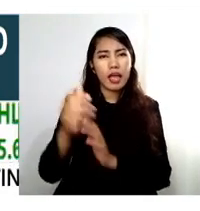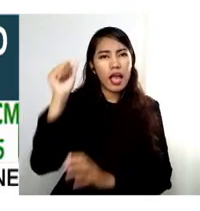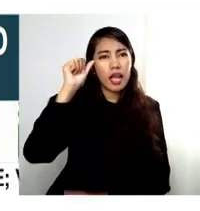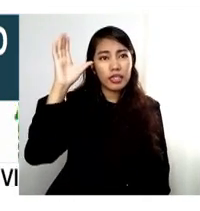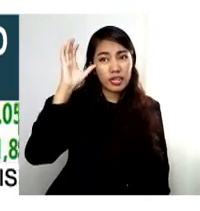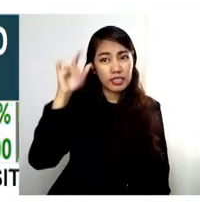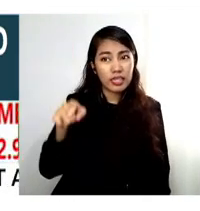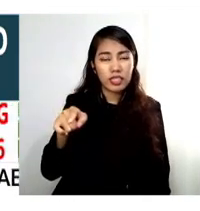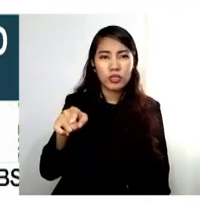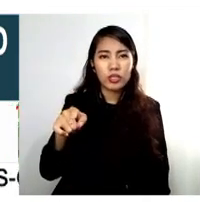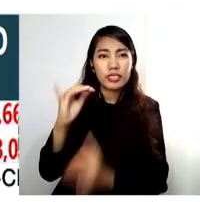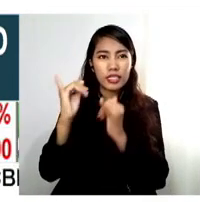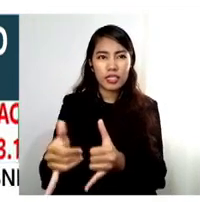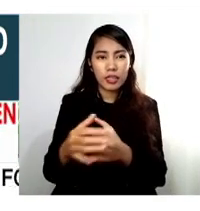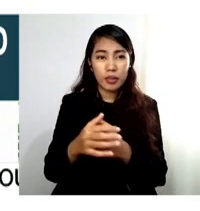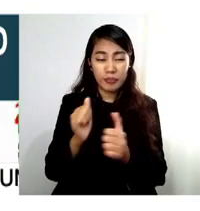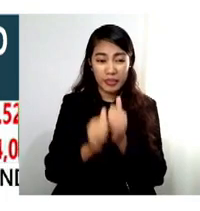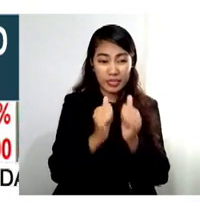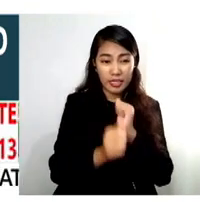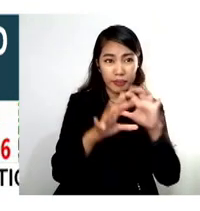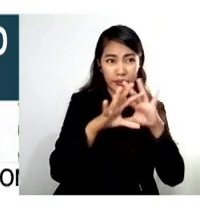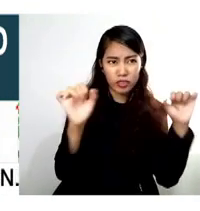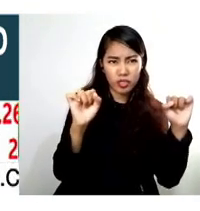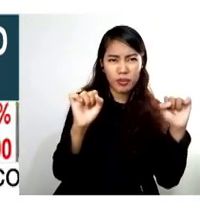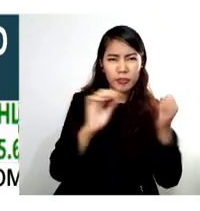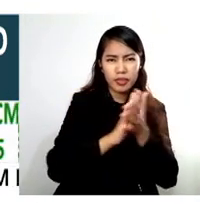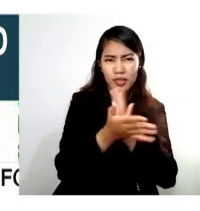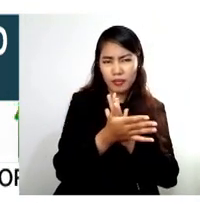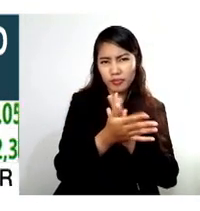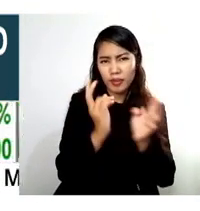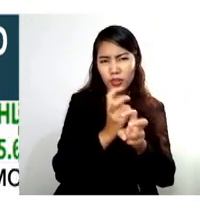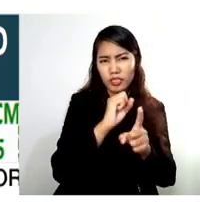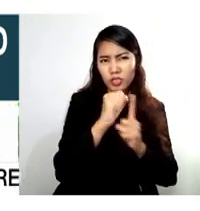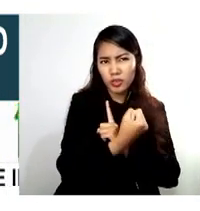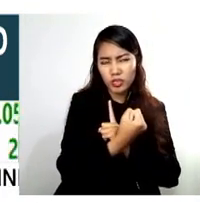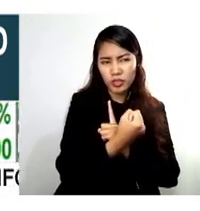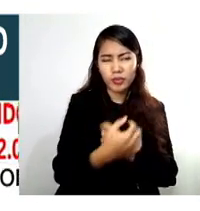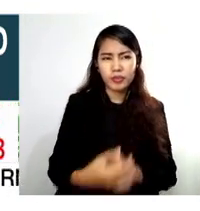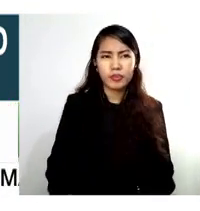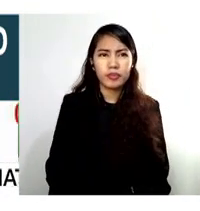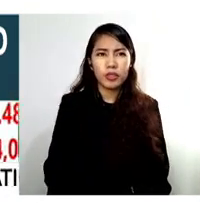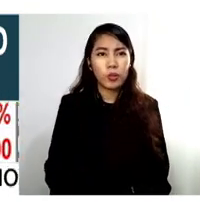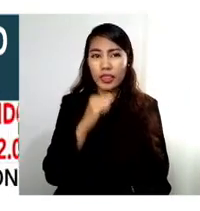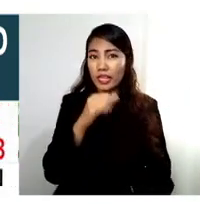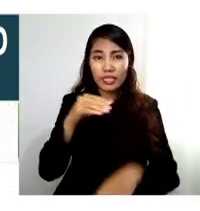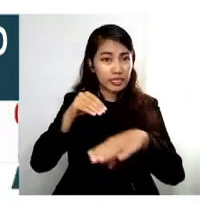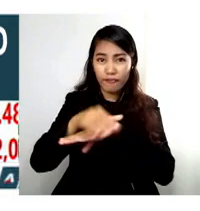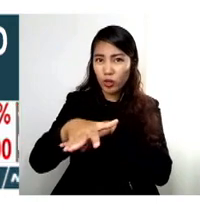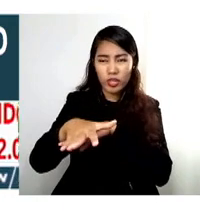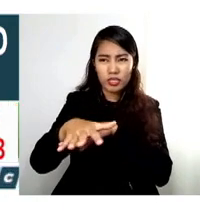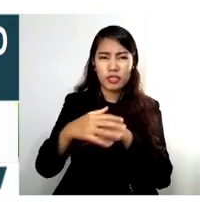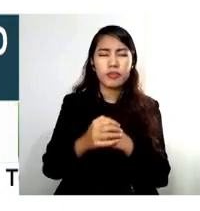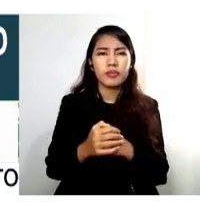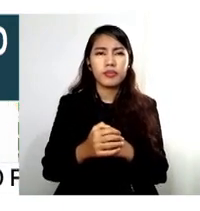the president in a precarious situation, that he doesn't have influence anymore over the party? As I